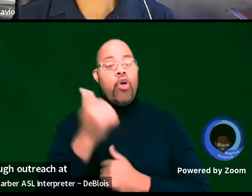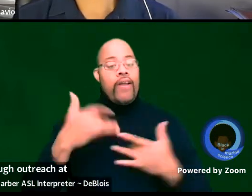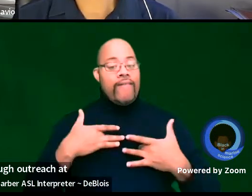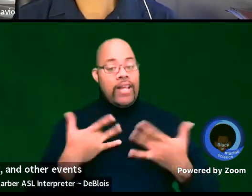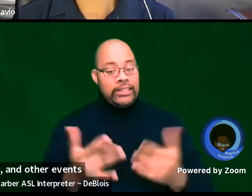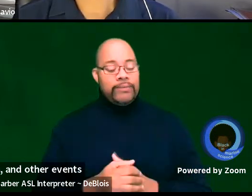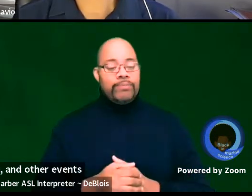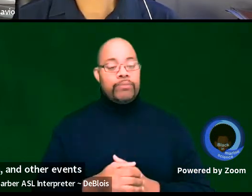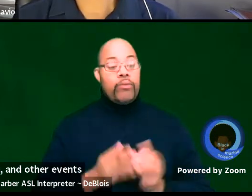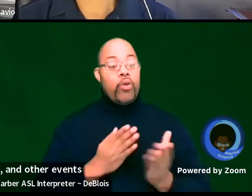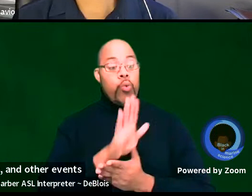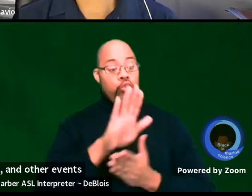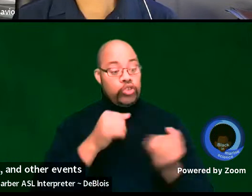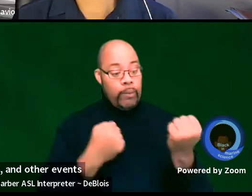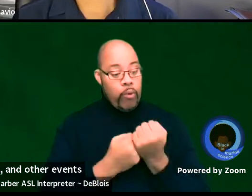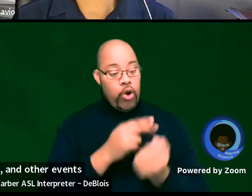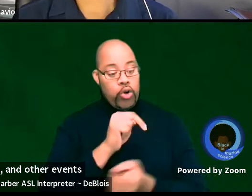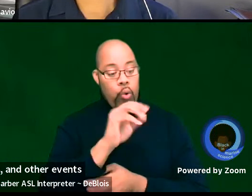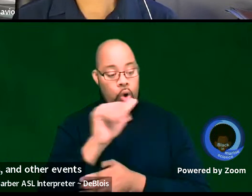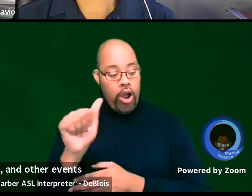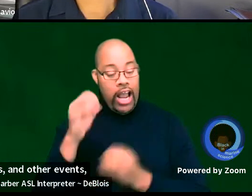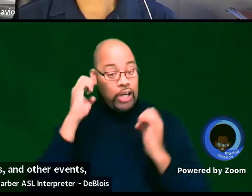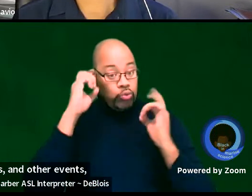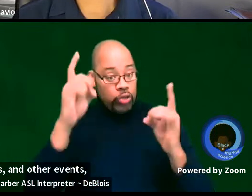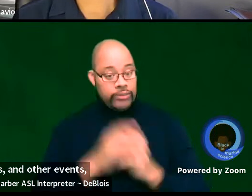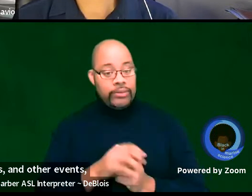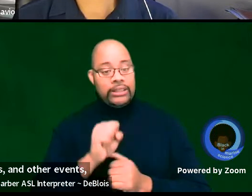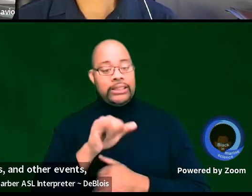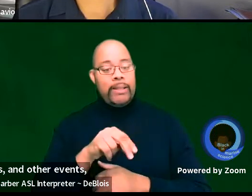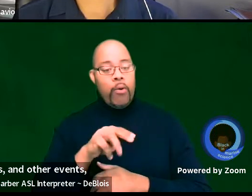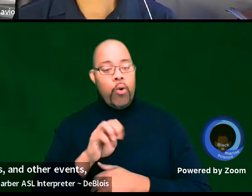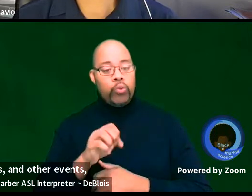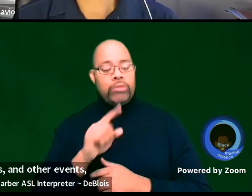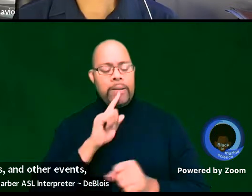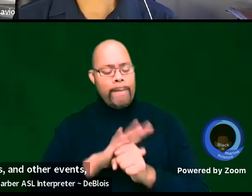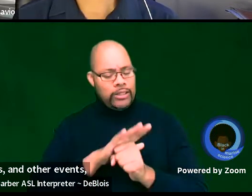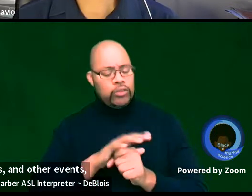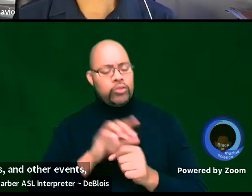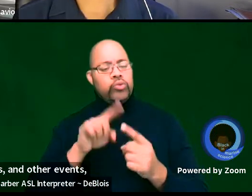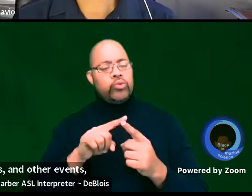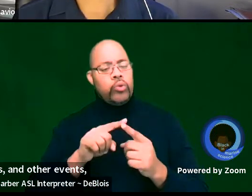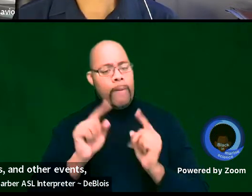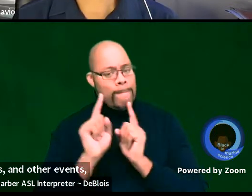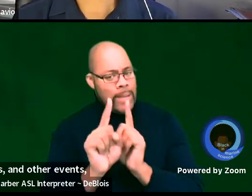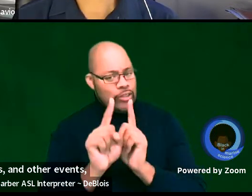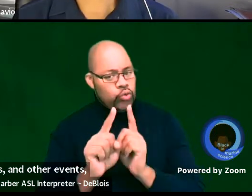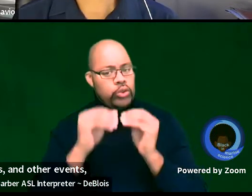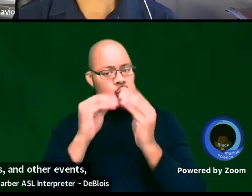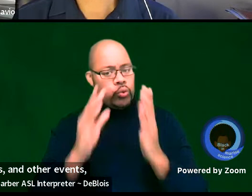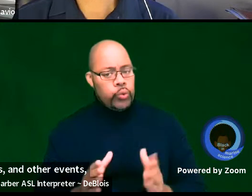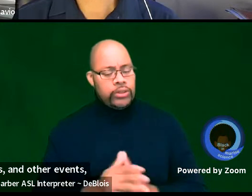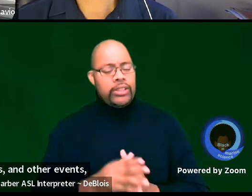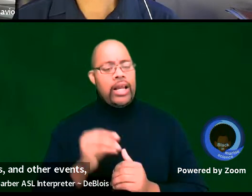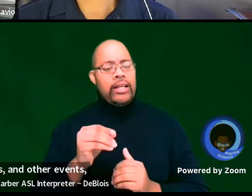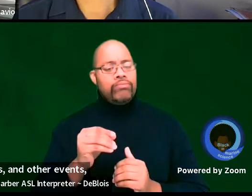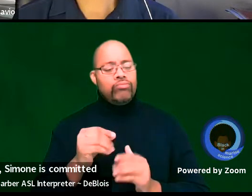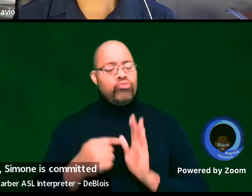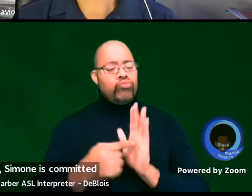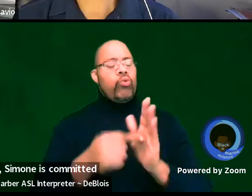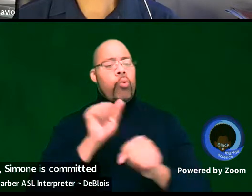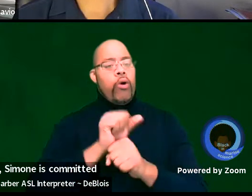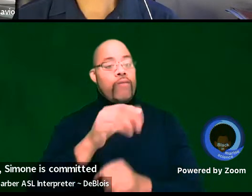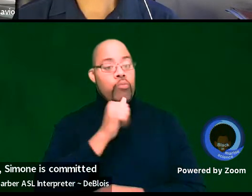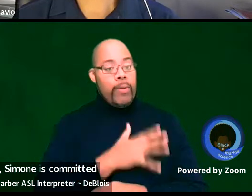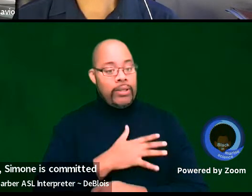events. Through her support of NOAA Education, Symone is committed to mentoring students, amplifying the work of